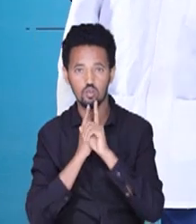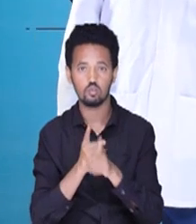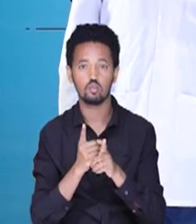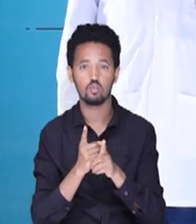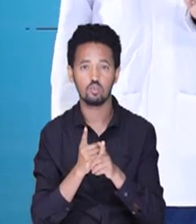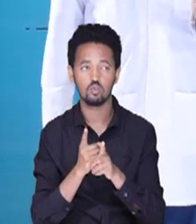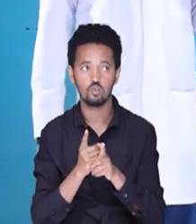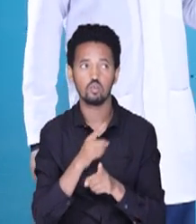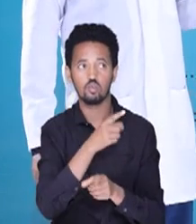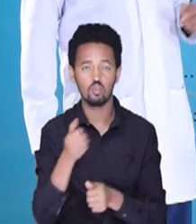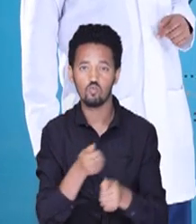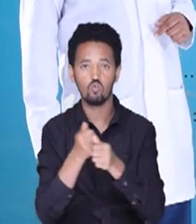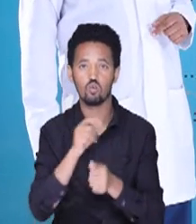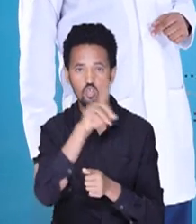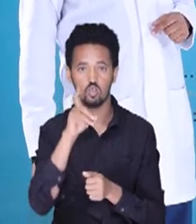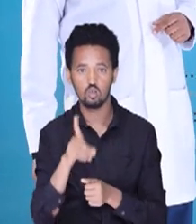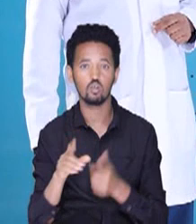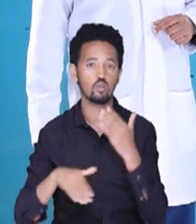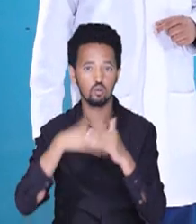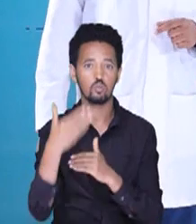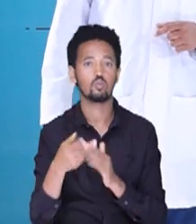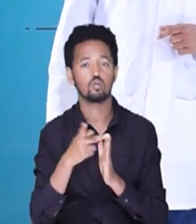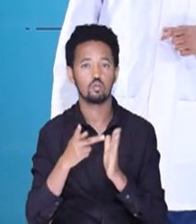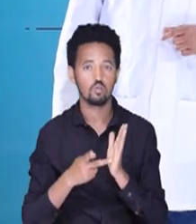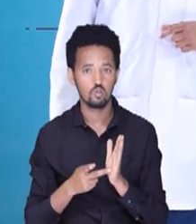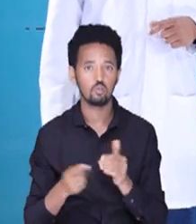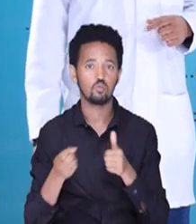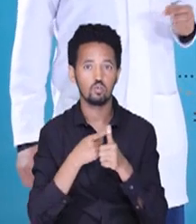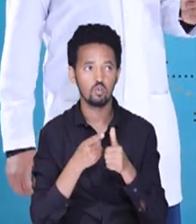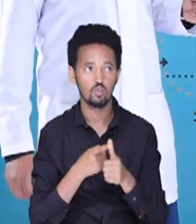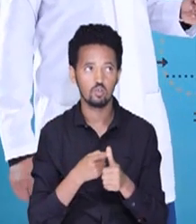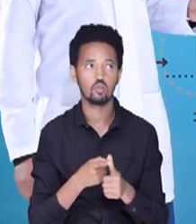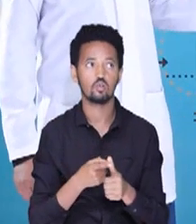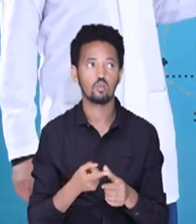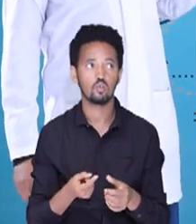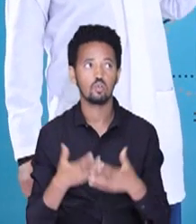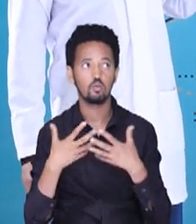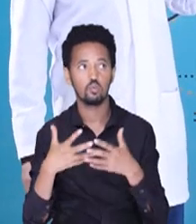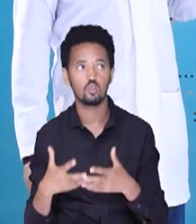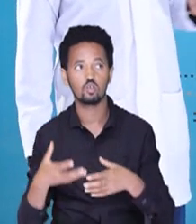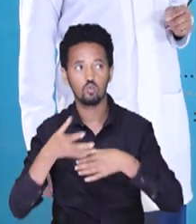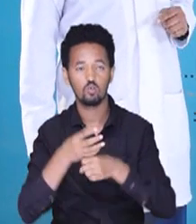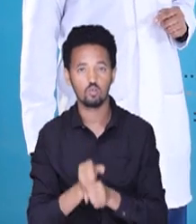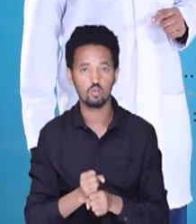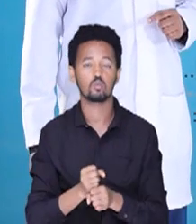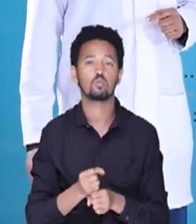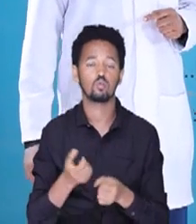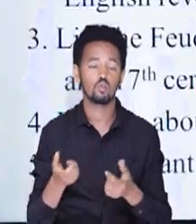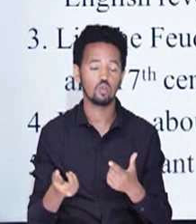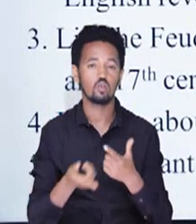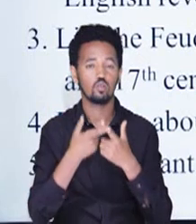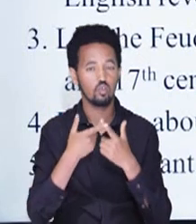Student, answer the following questions for the next period. The first one, mention the contribution